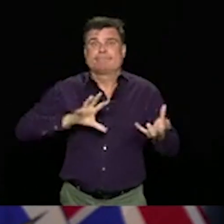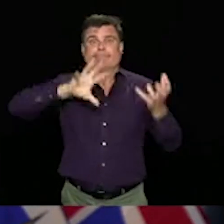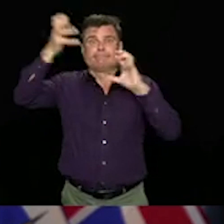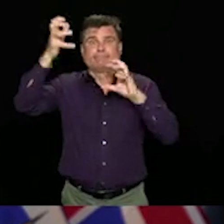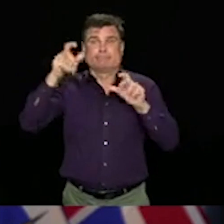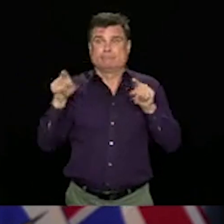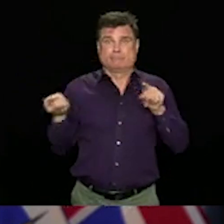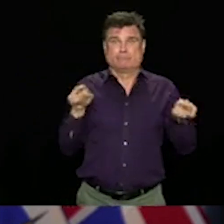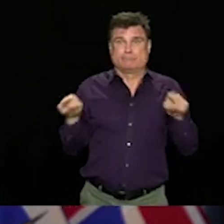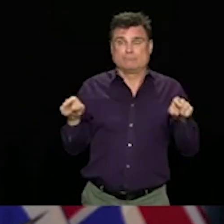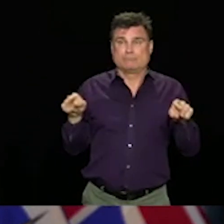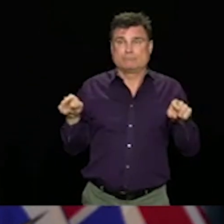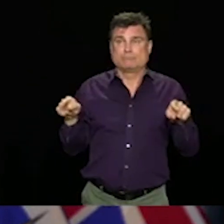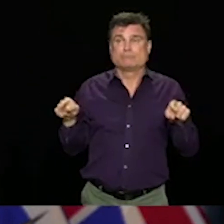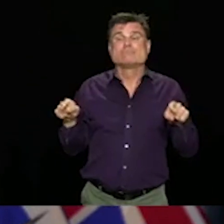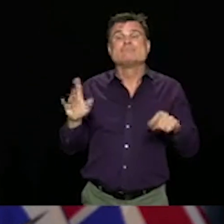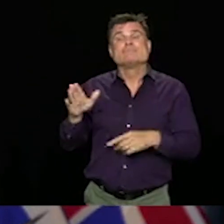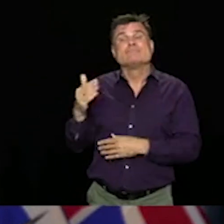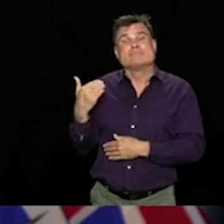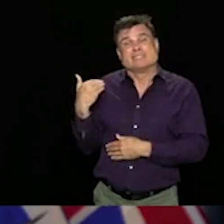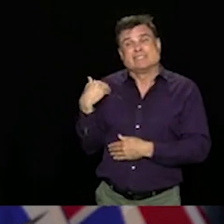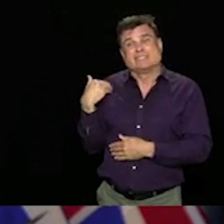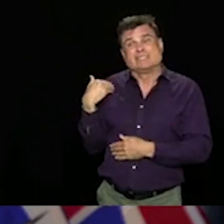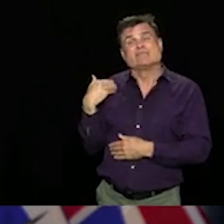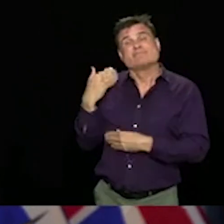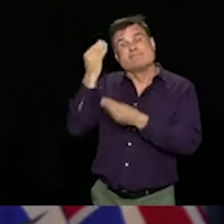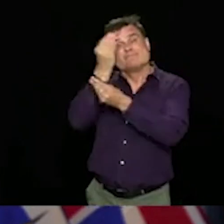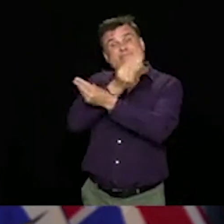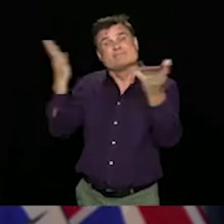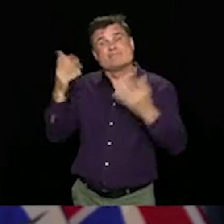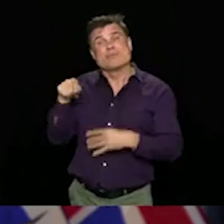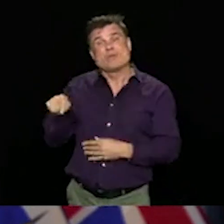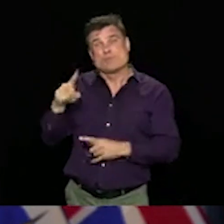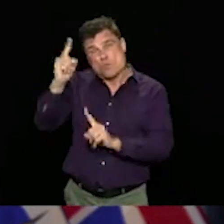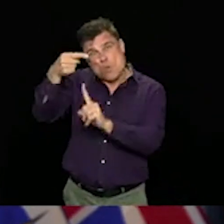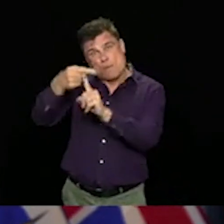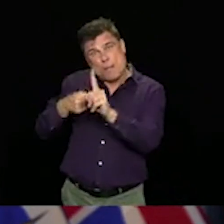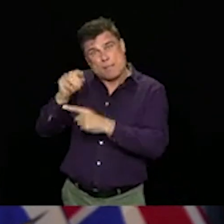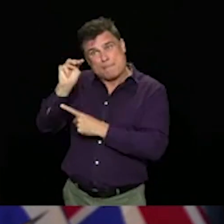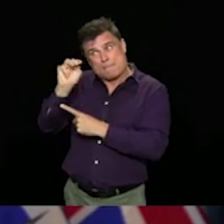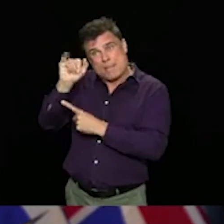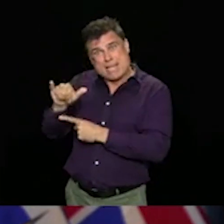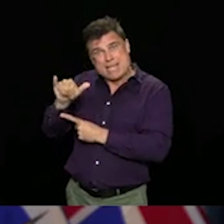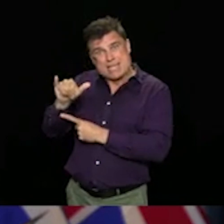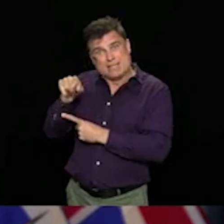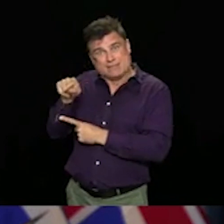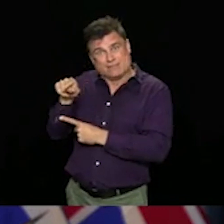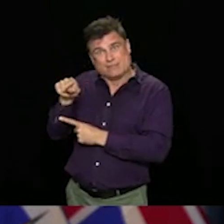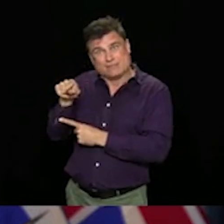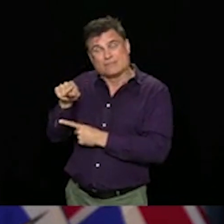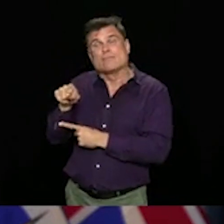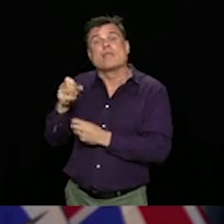Office announced 170 people in British Columbia died from overdoses in the month of May.